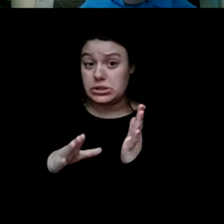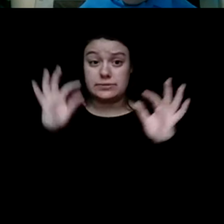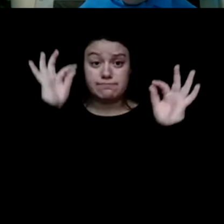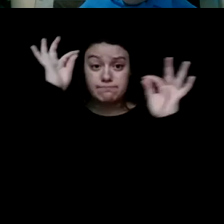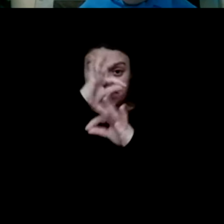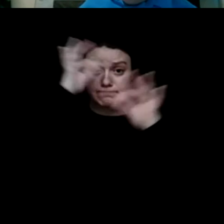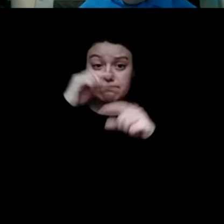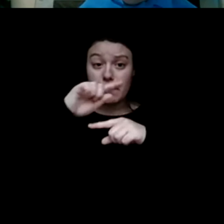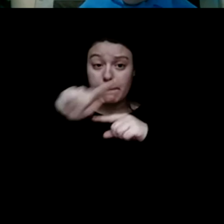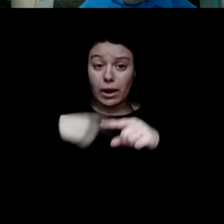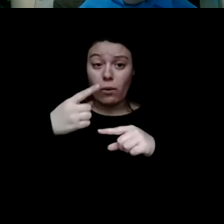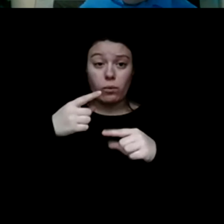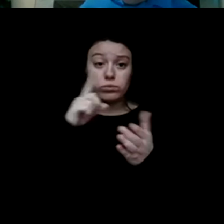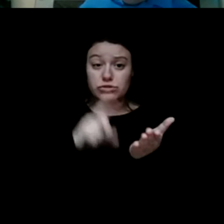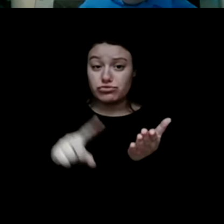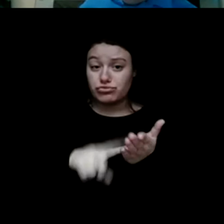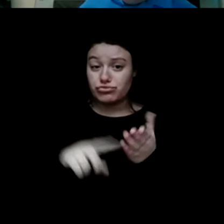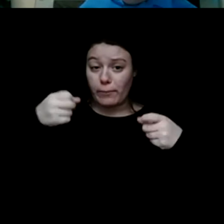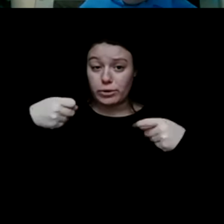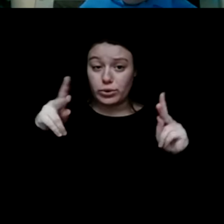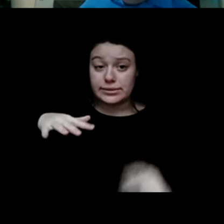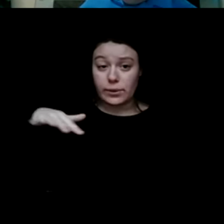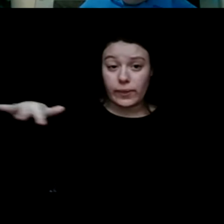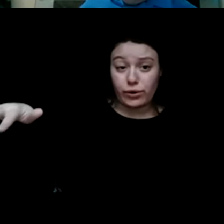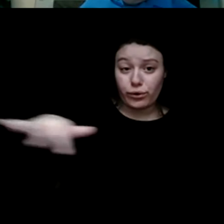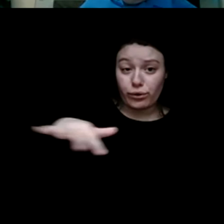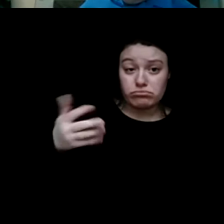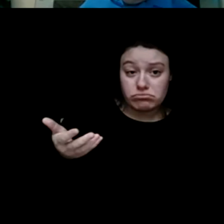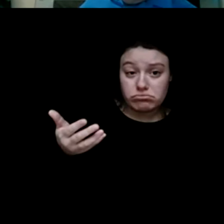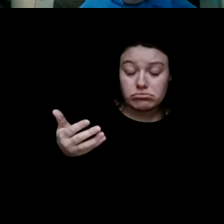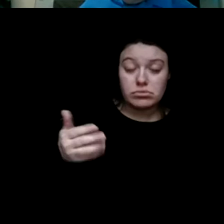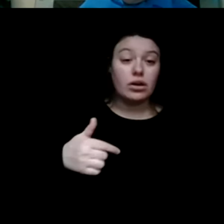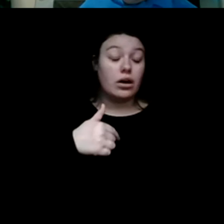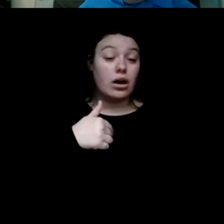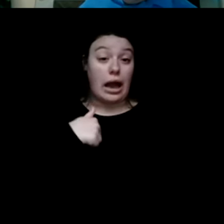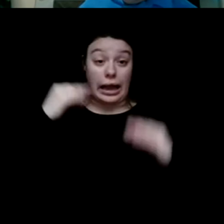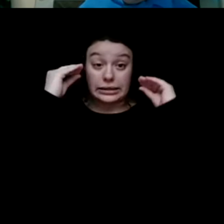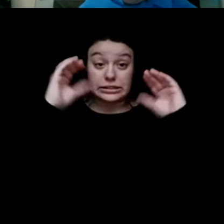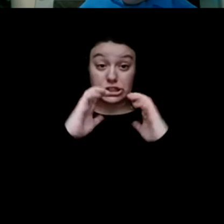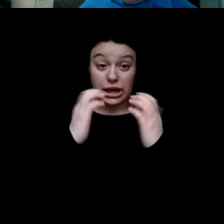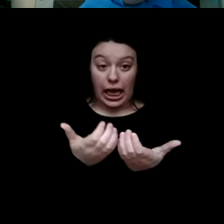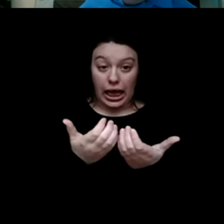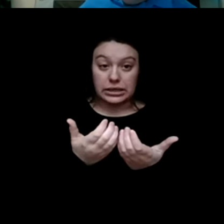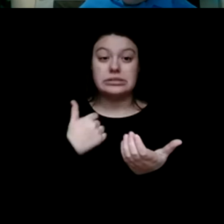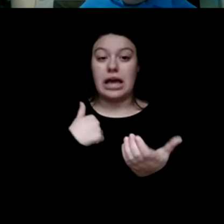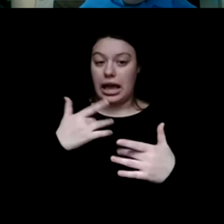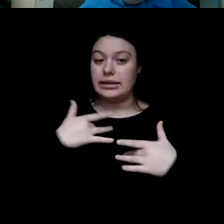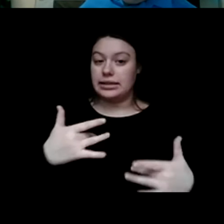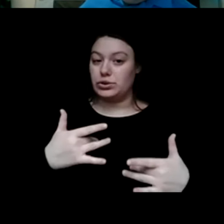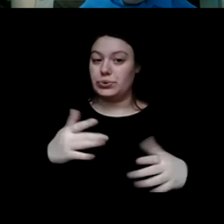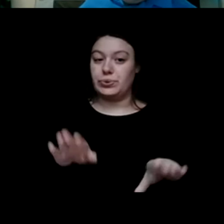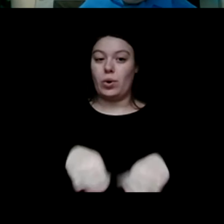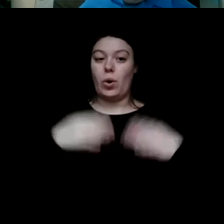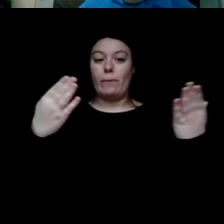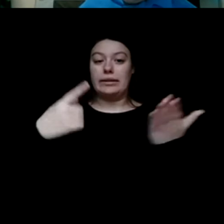like, the more that I teach class, I actually open up class and share with them what I do as a researcher is my first